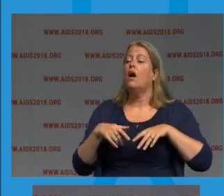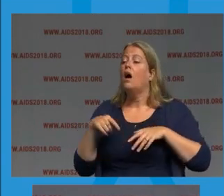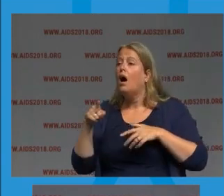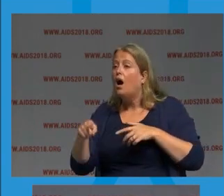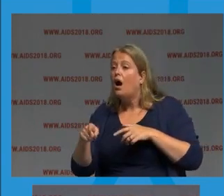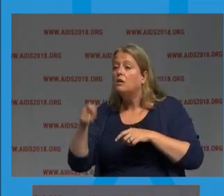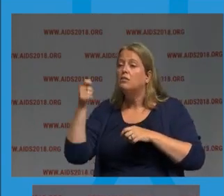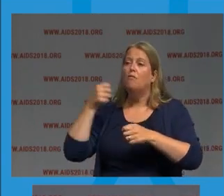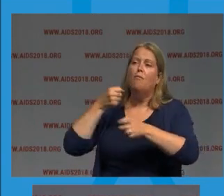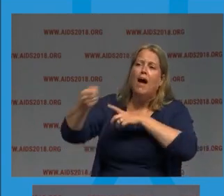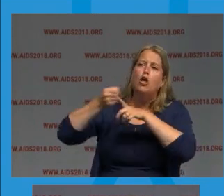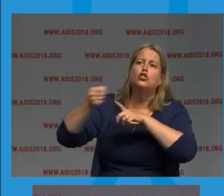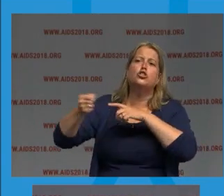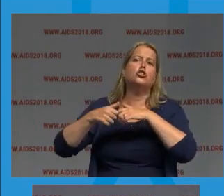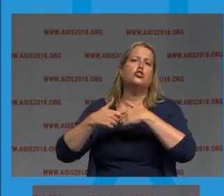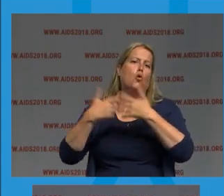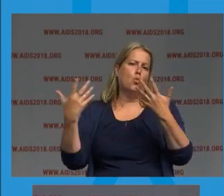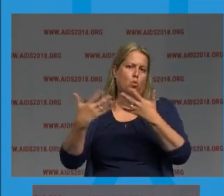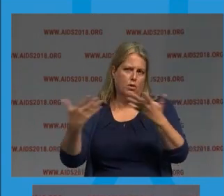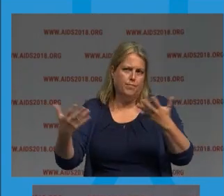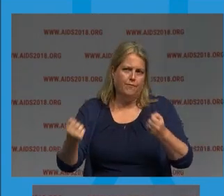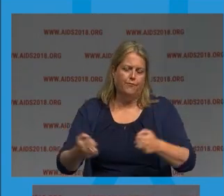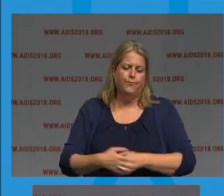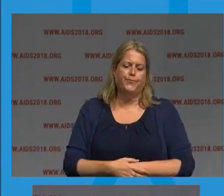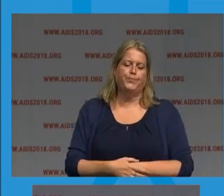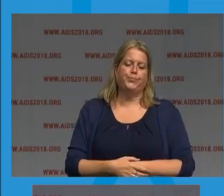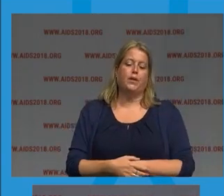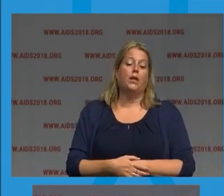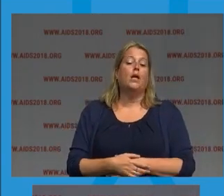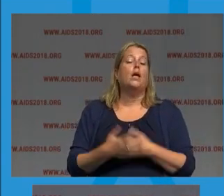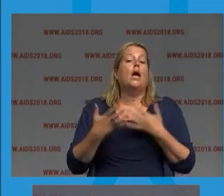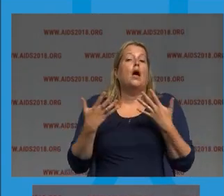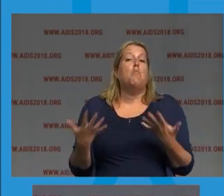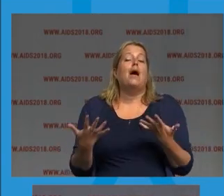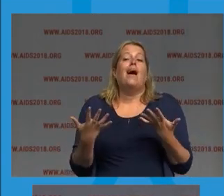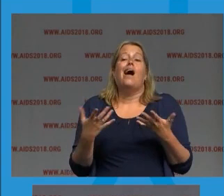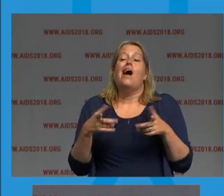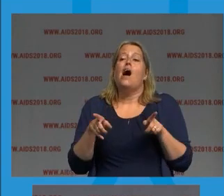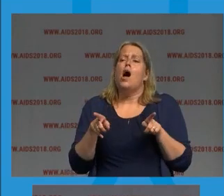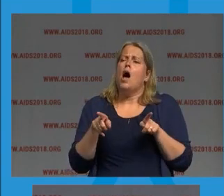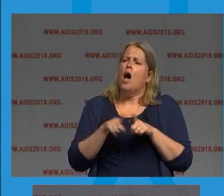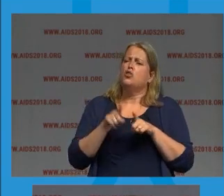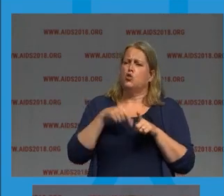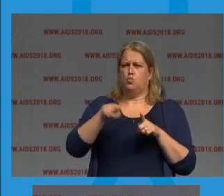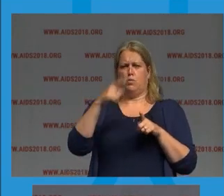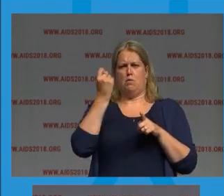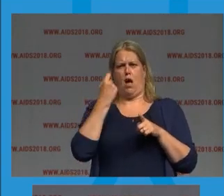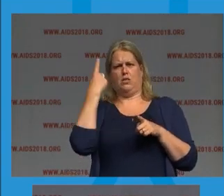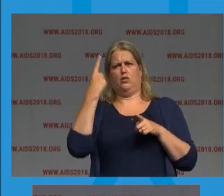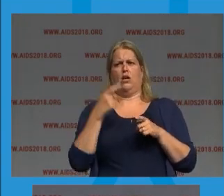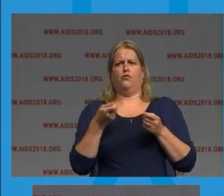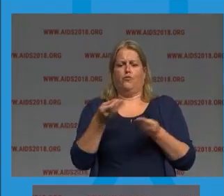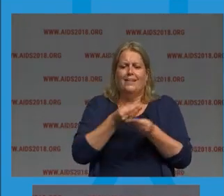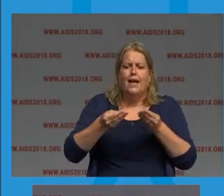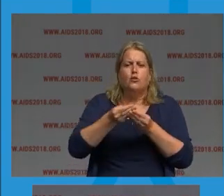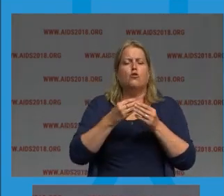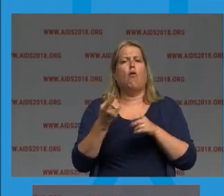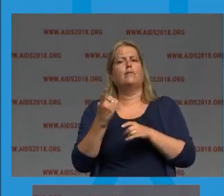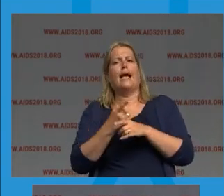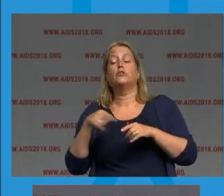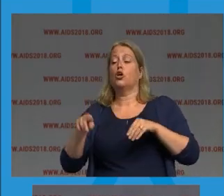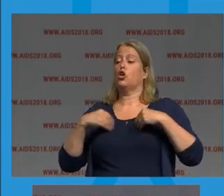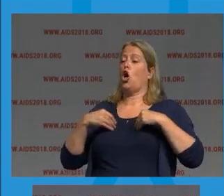condom use during sex. But I think it's also trying to understand how transactional sex among adolescent girls and young women